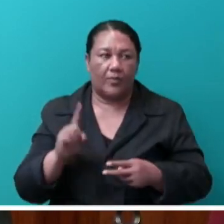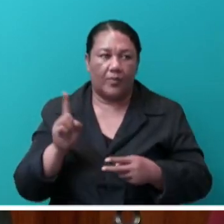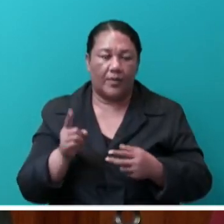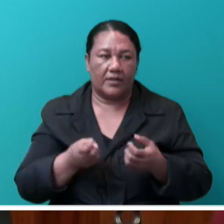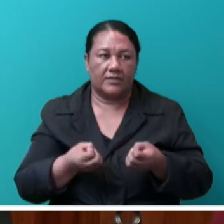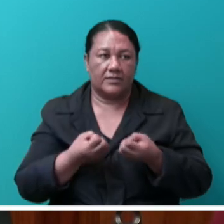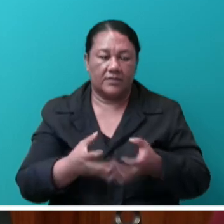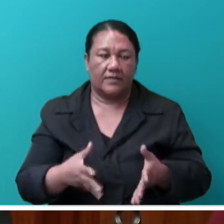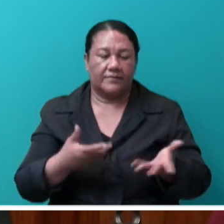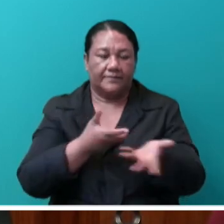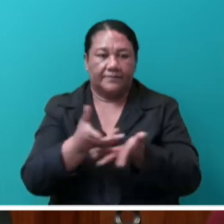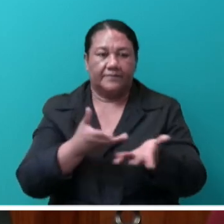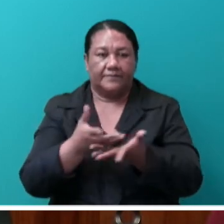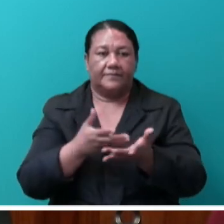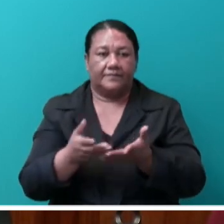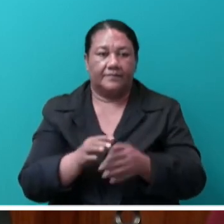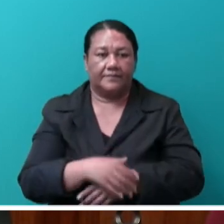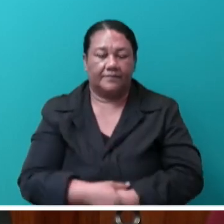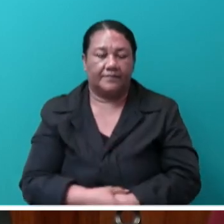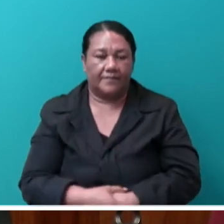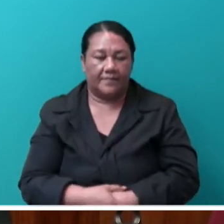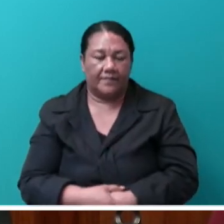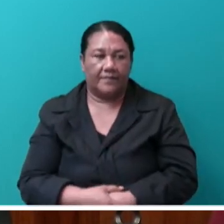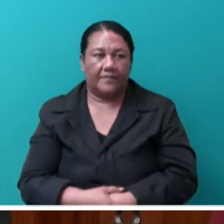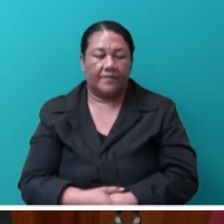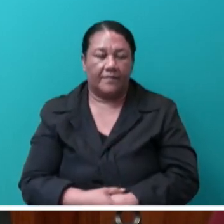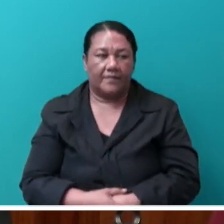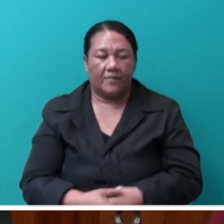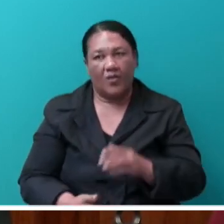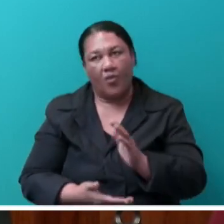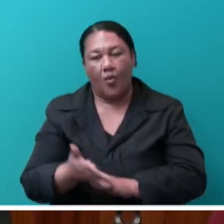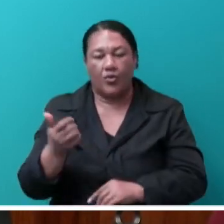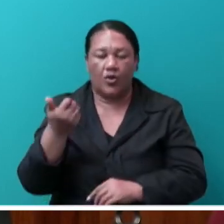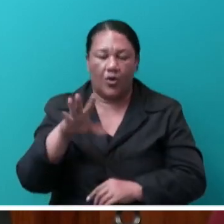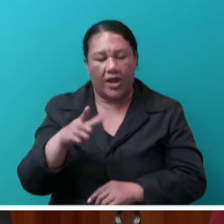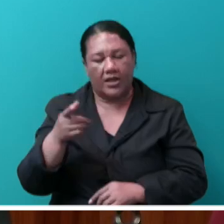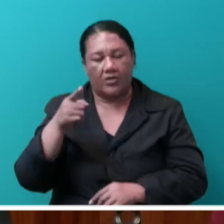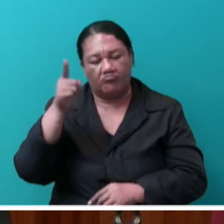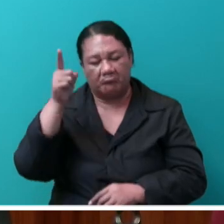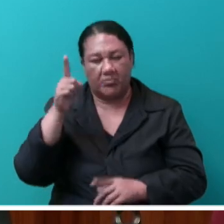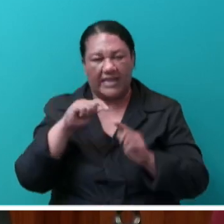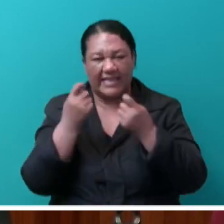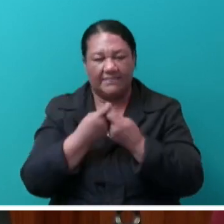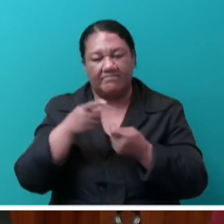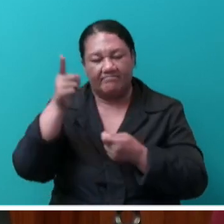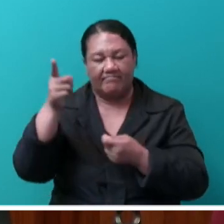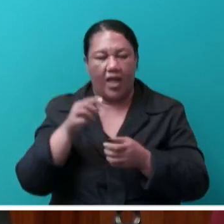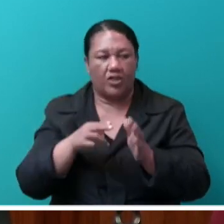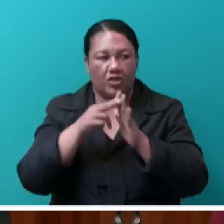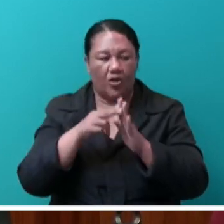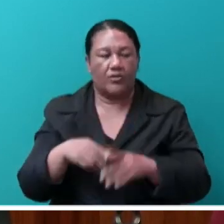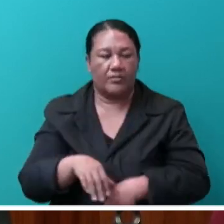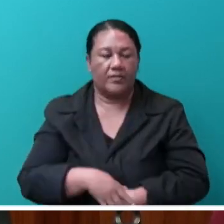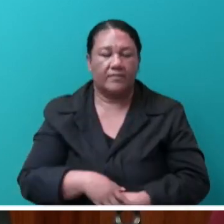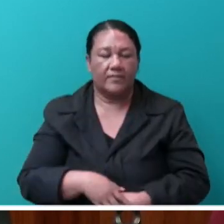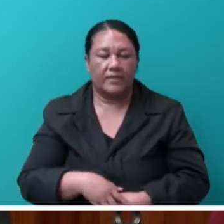BPOs open up in the north, I suspect, and other ICT industries brought closer to the northern